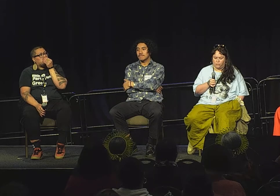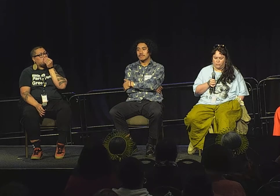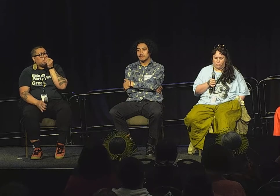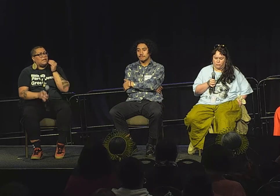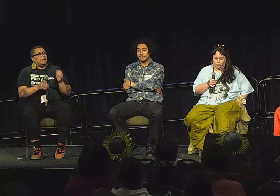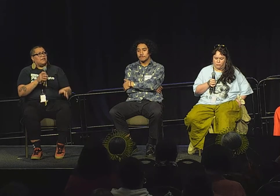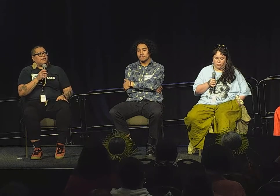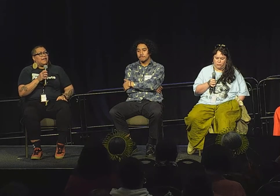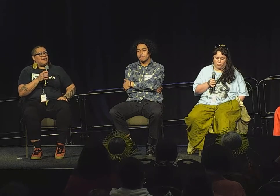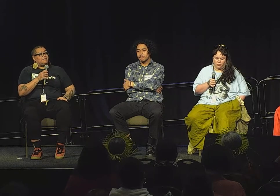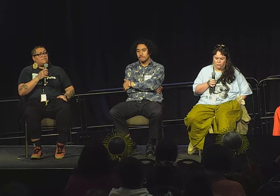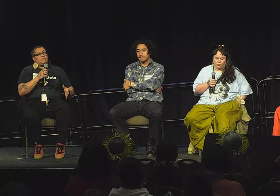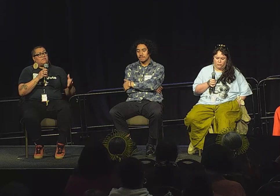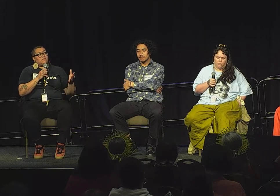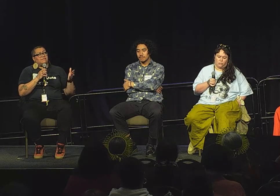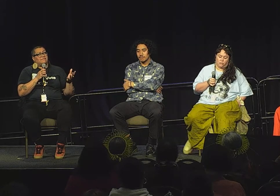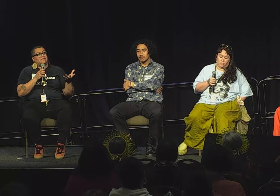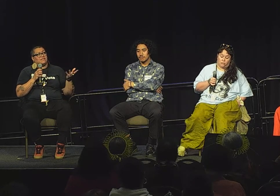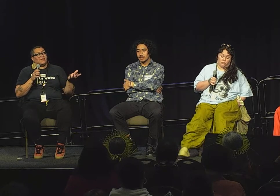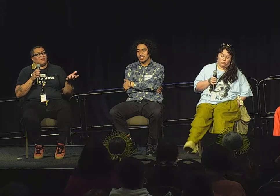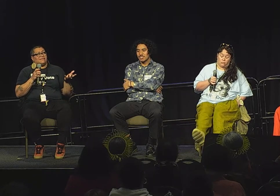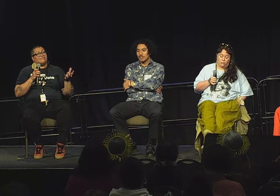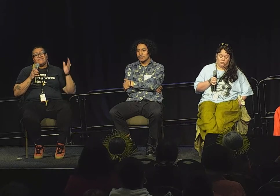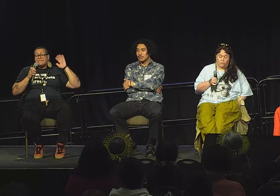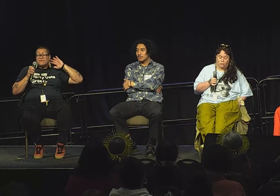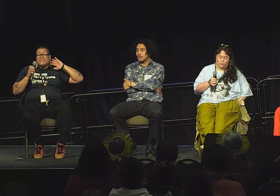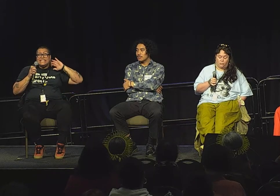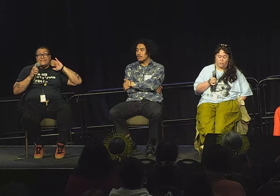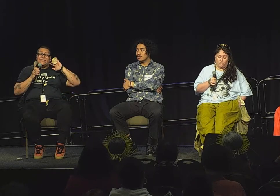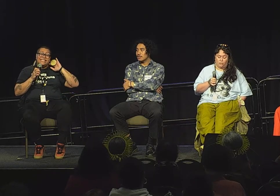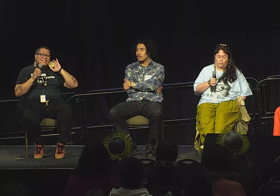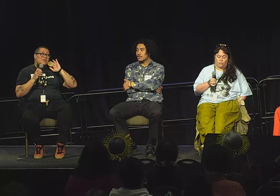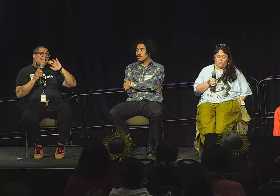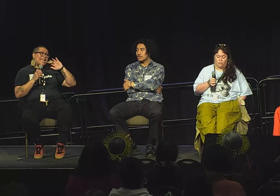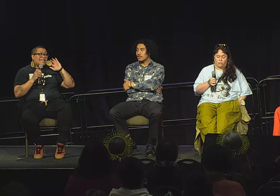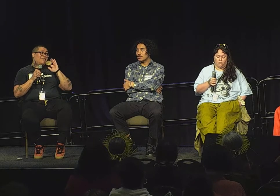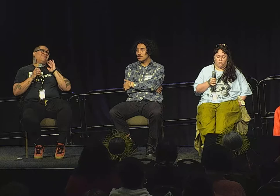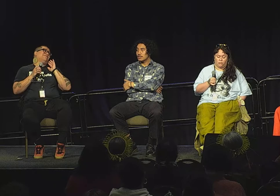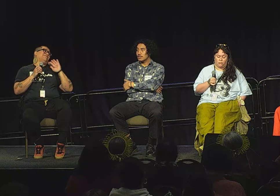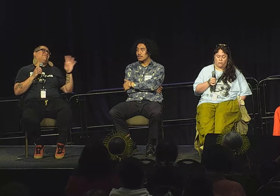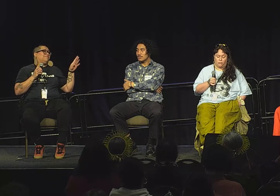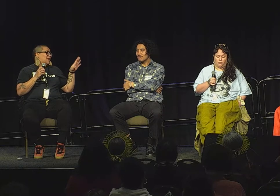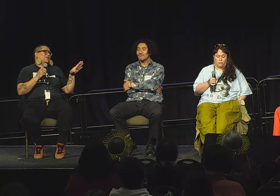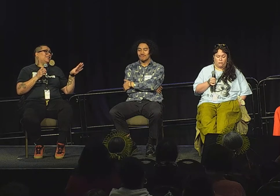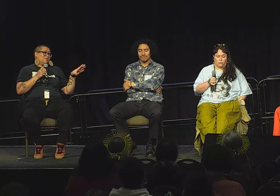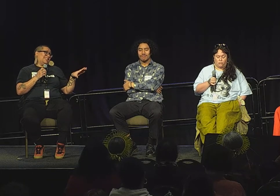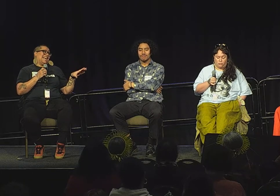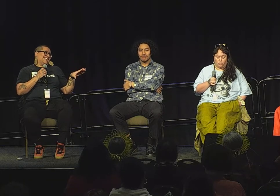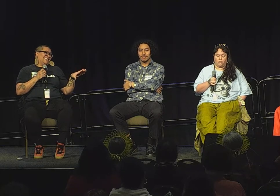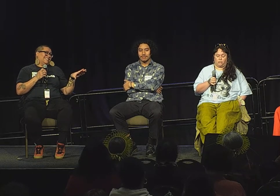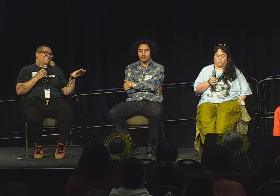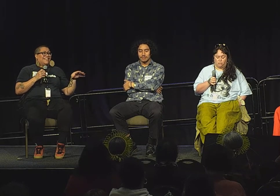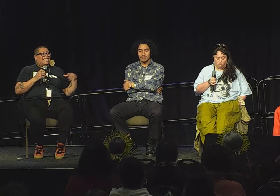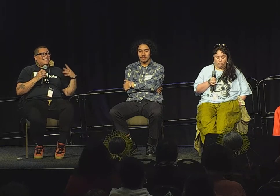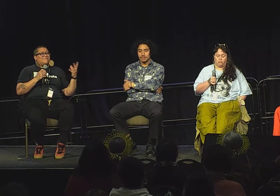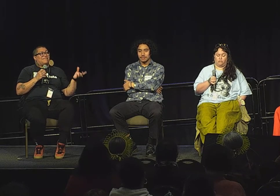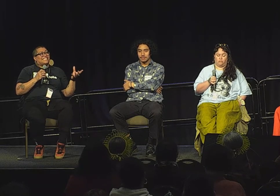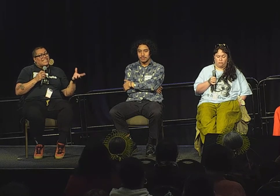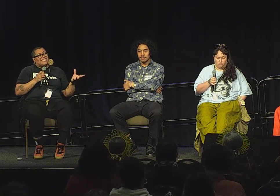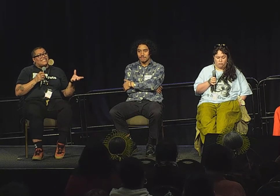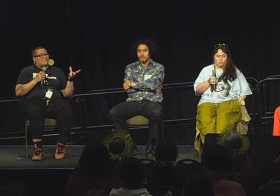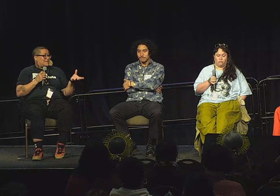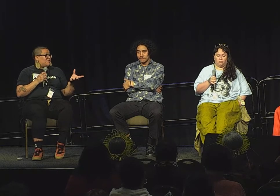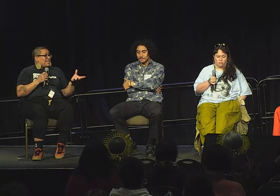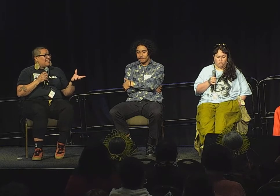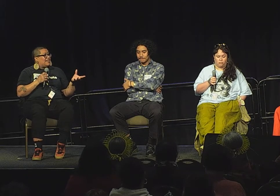in um we can fit into any po you like